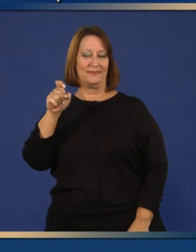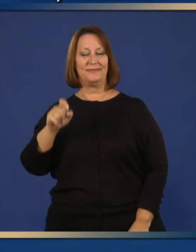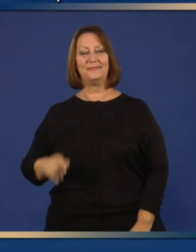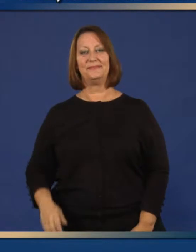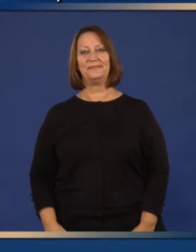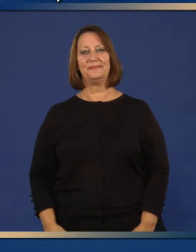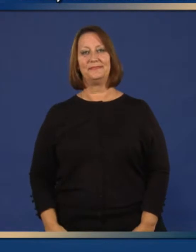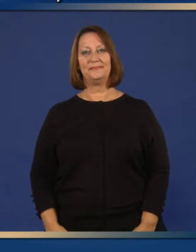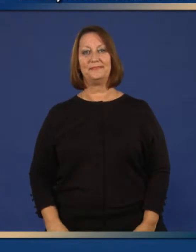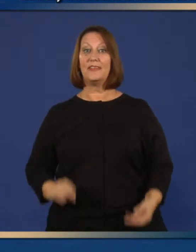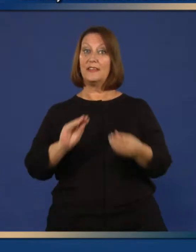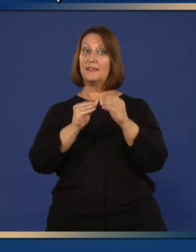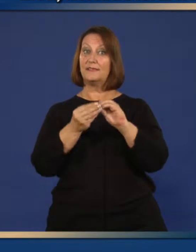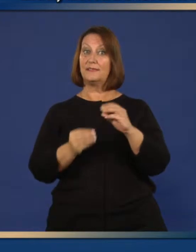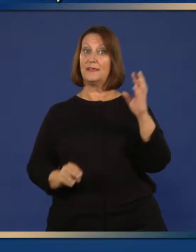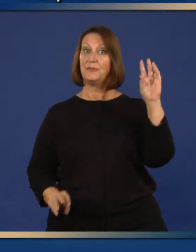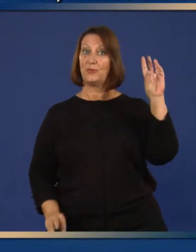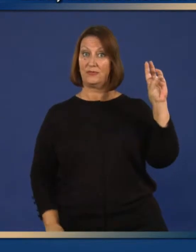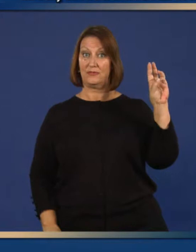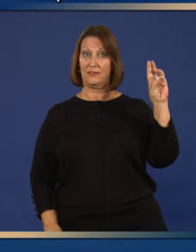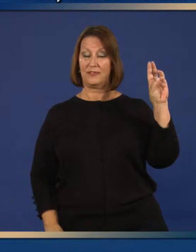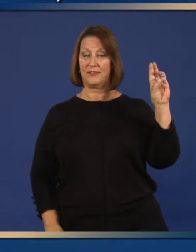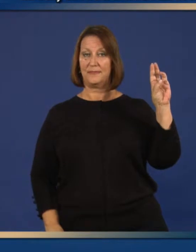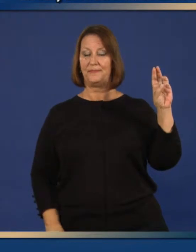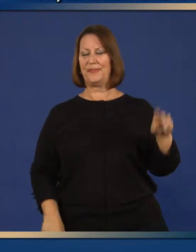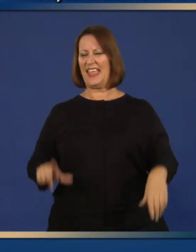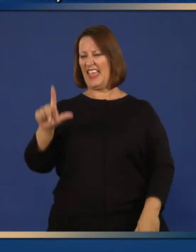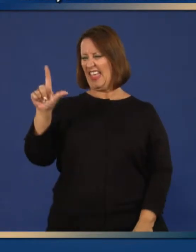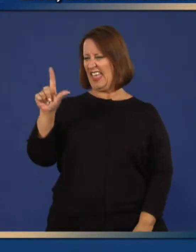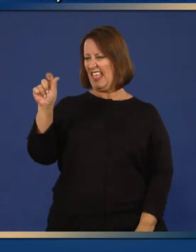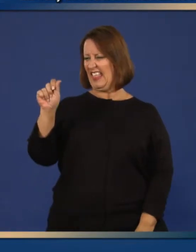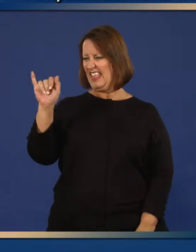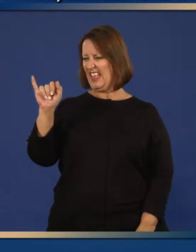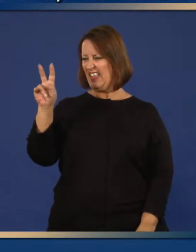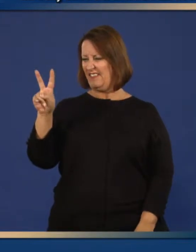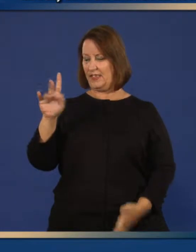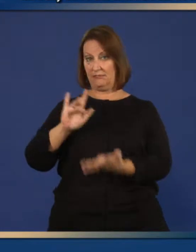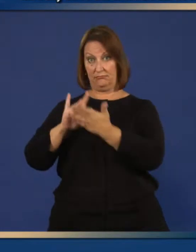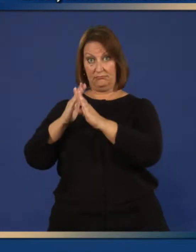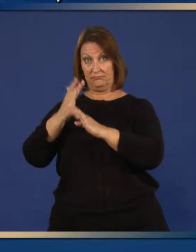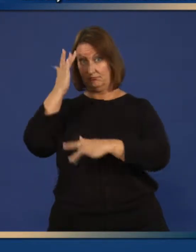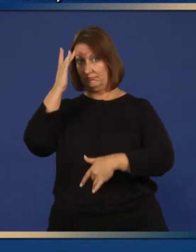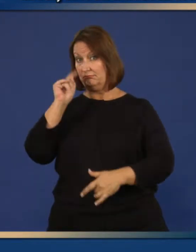Six. What are the risks from LAIV?